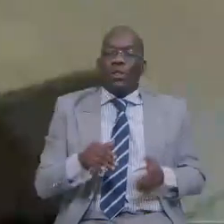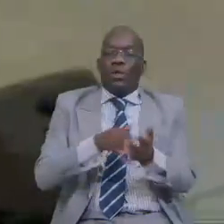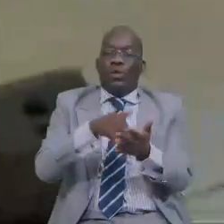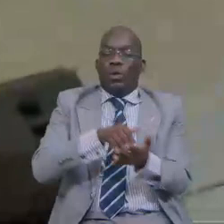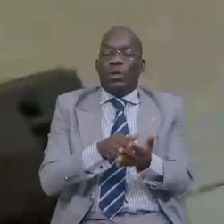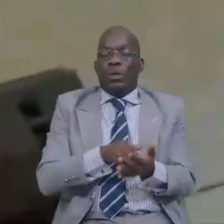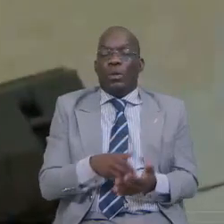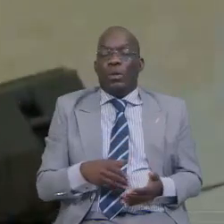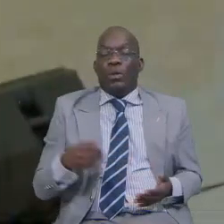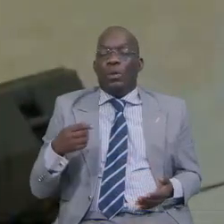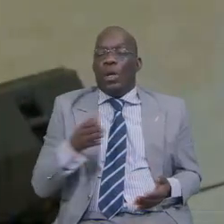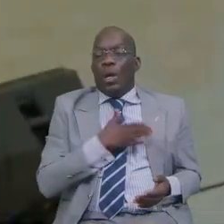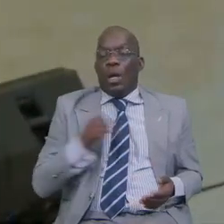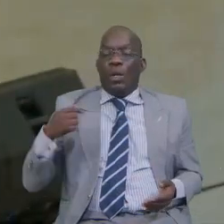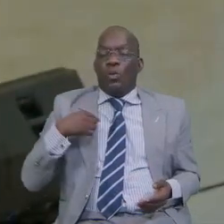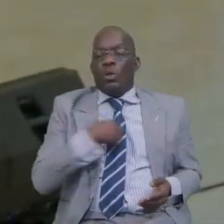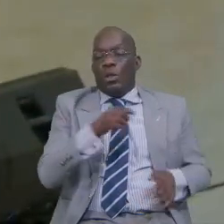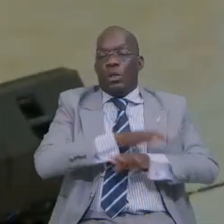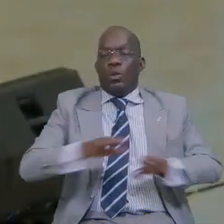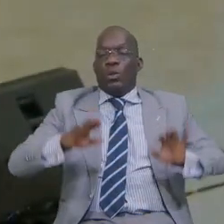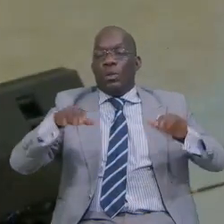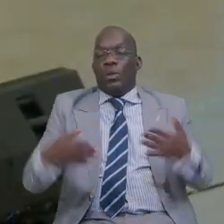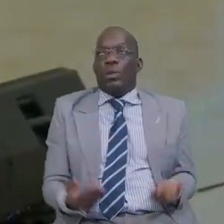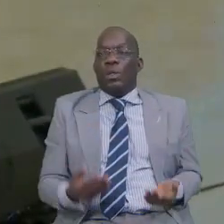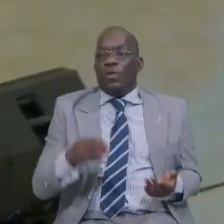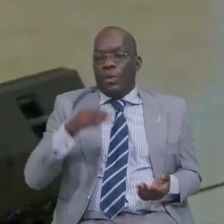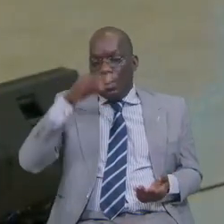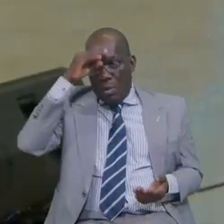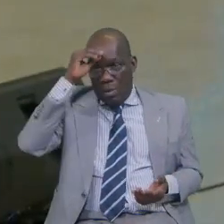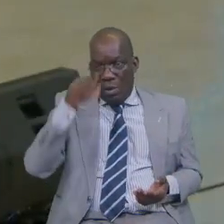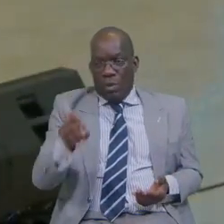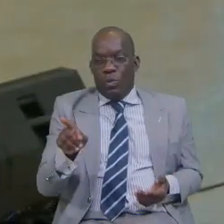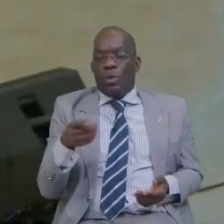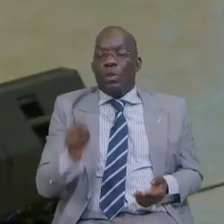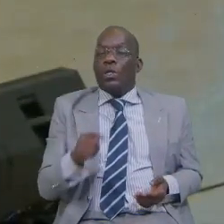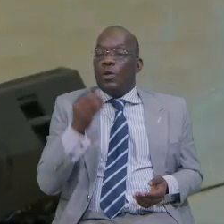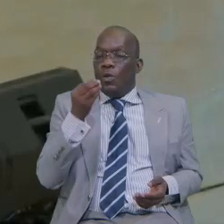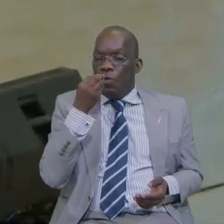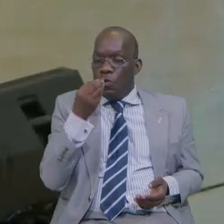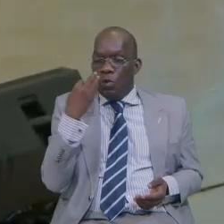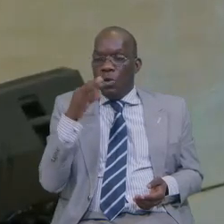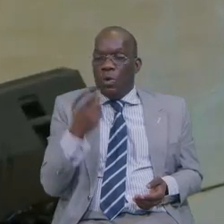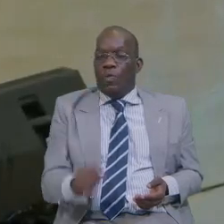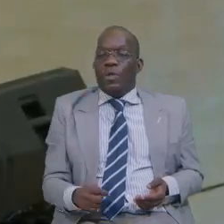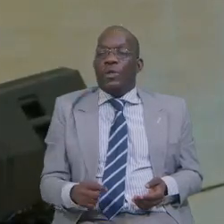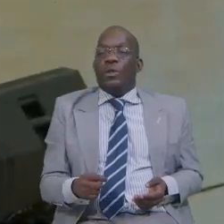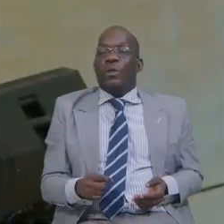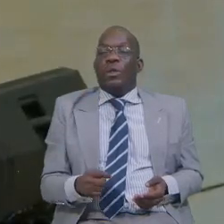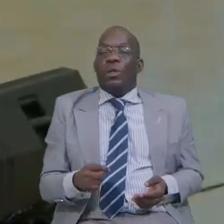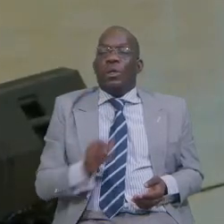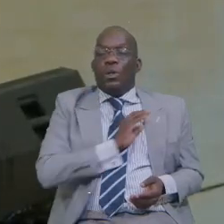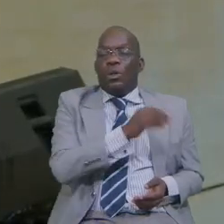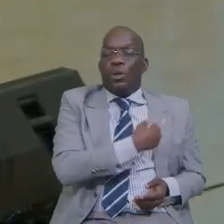we don't give him the food of the soul, the meal for